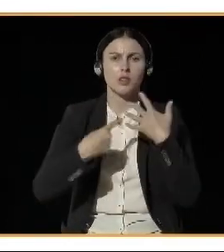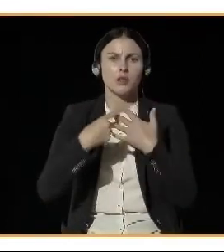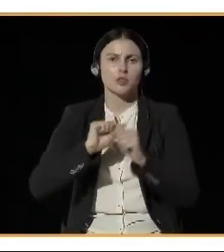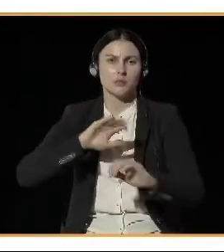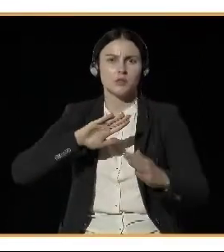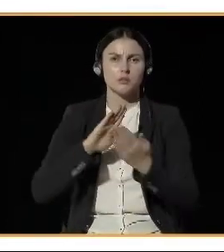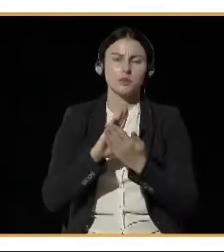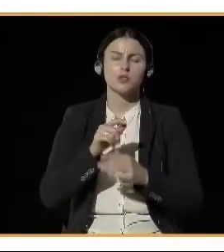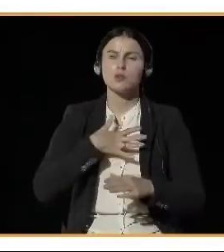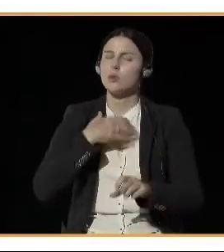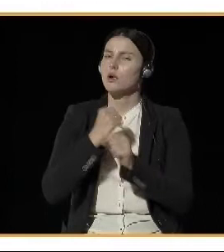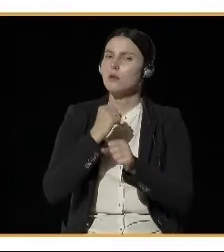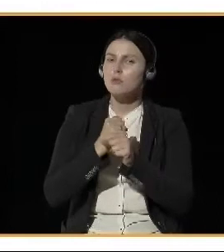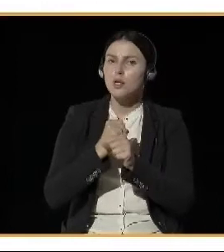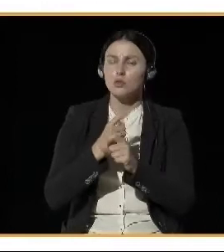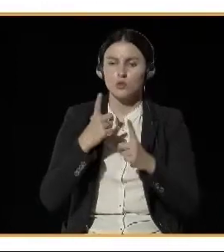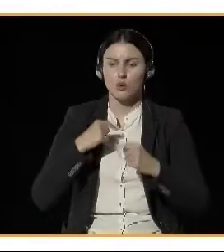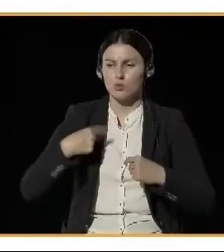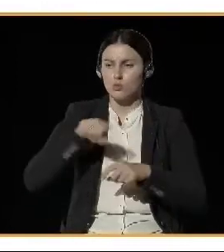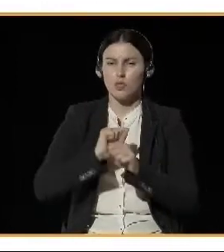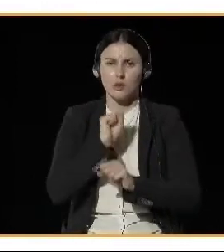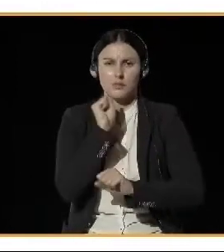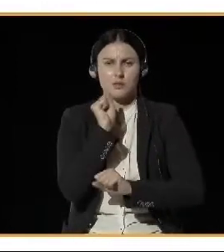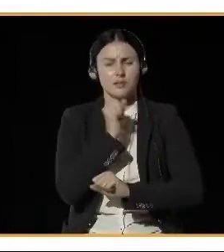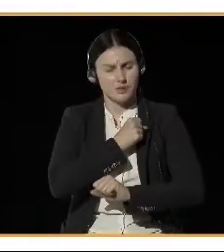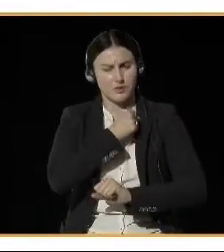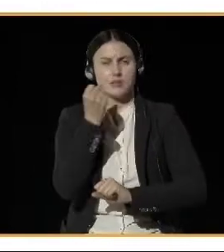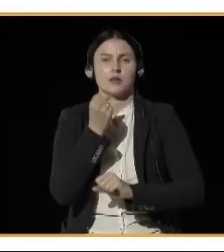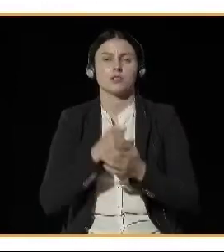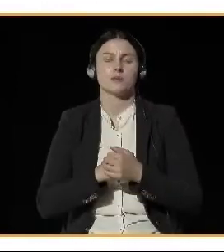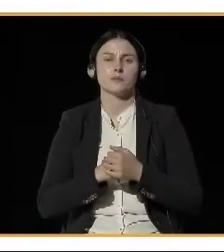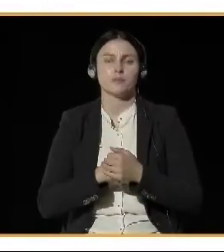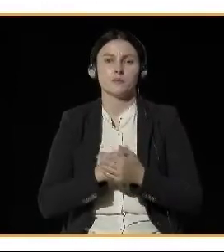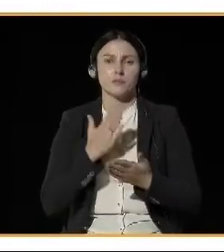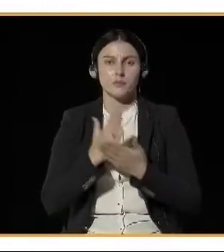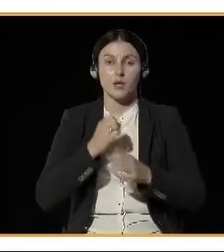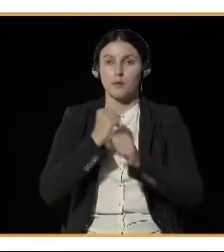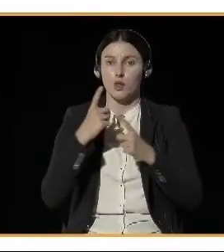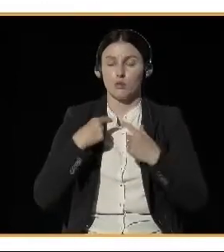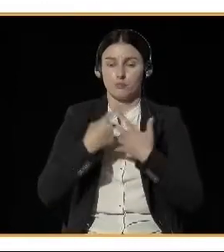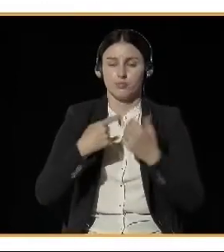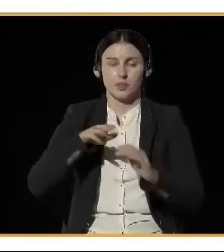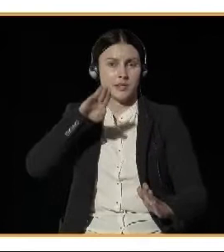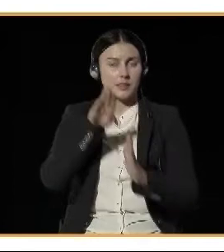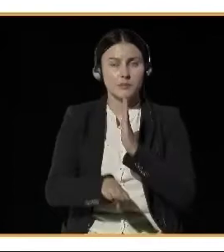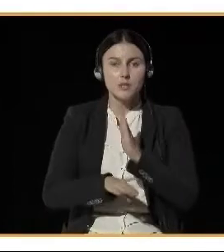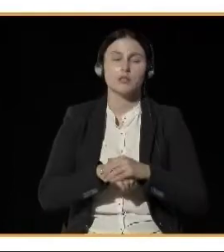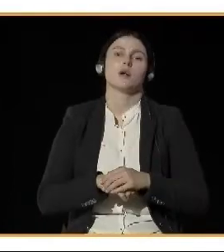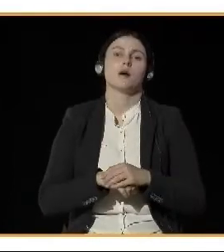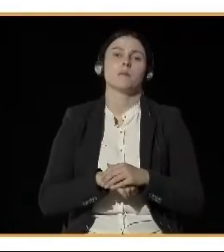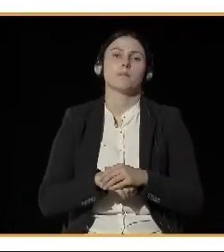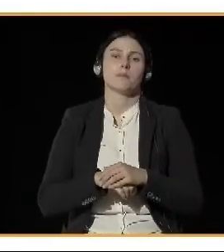total amount of workers is decreasing, and in the second hand, the share of older